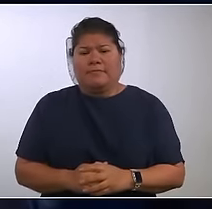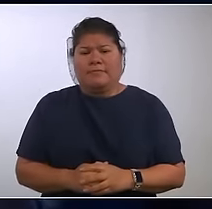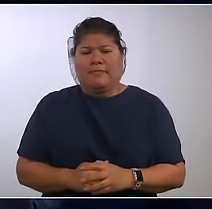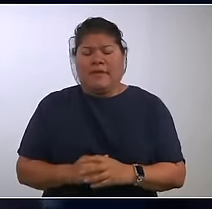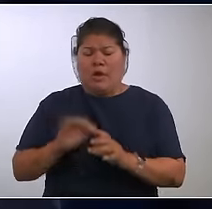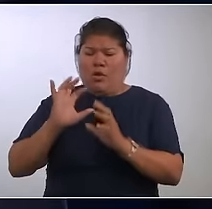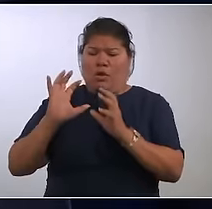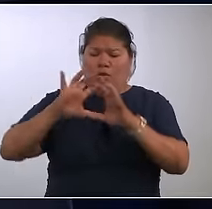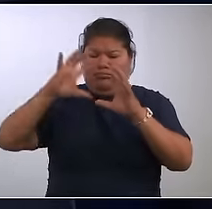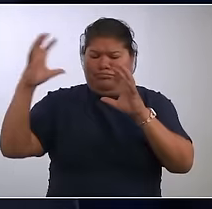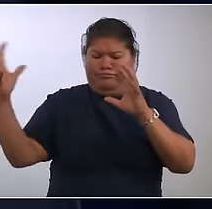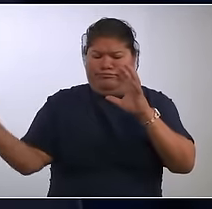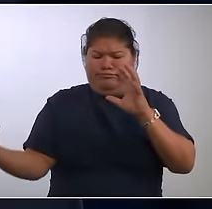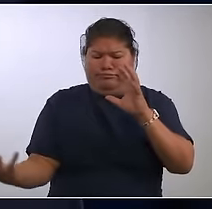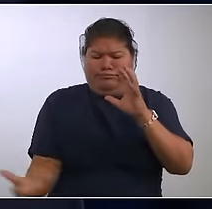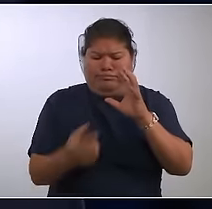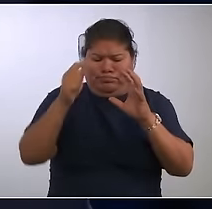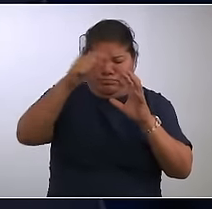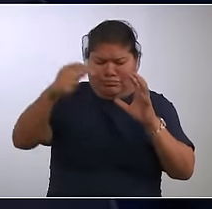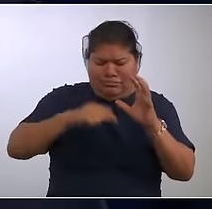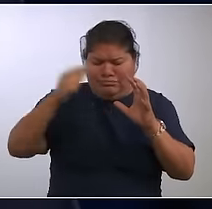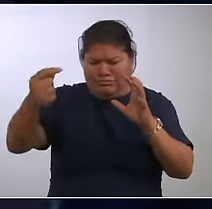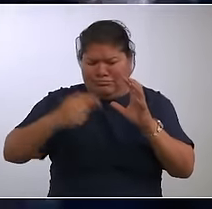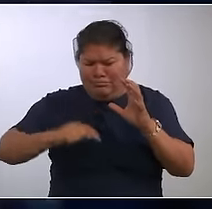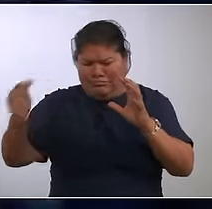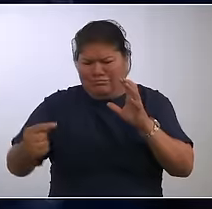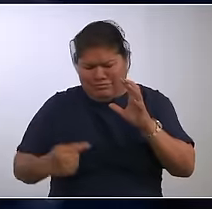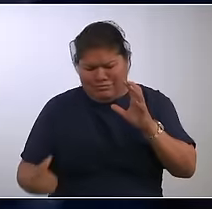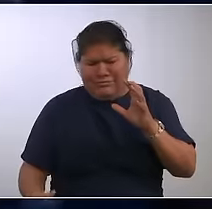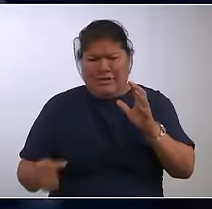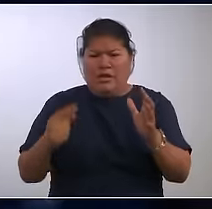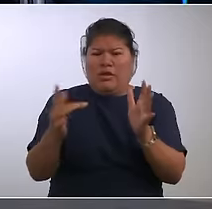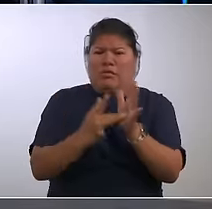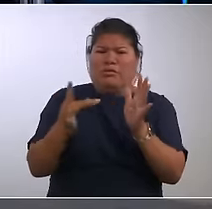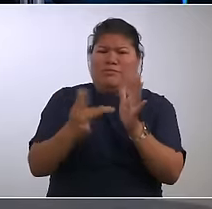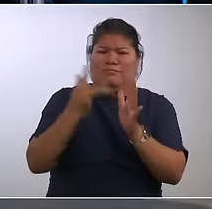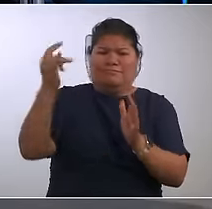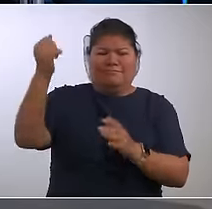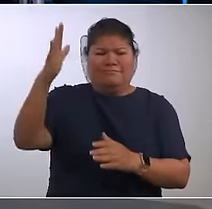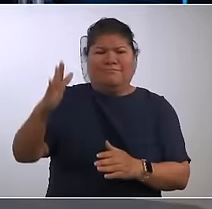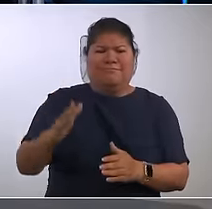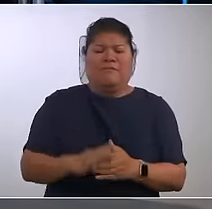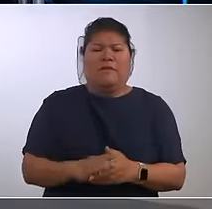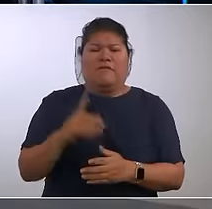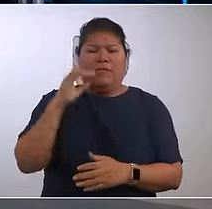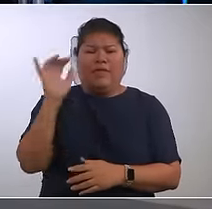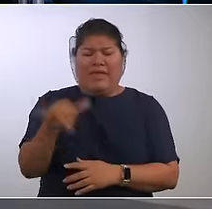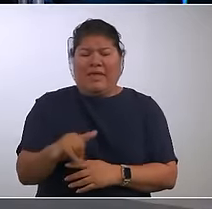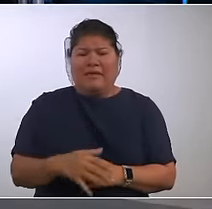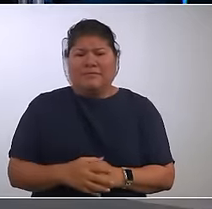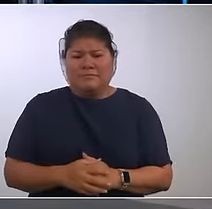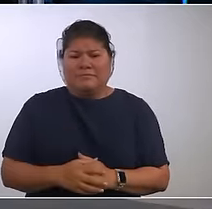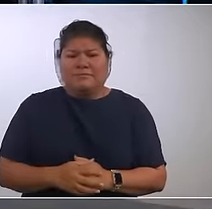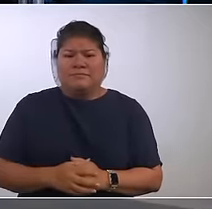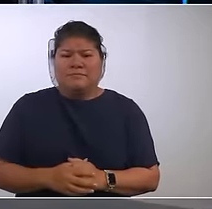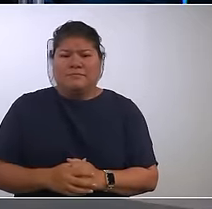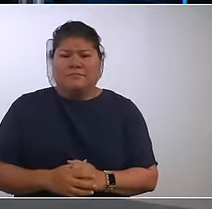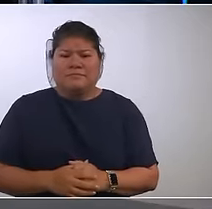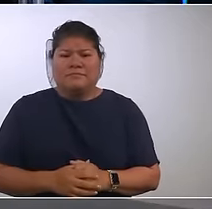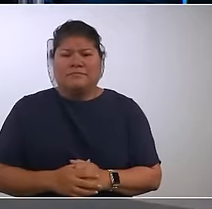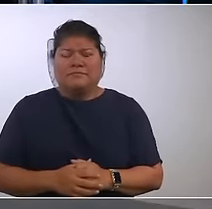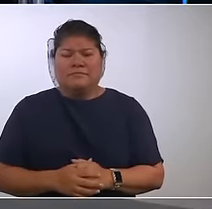Spirit. Alrededor del mundo. Around the world. Alguien de gloria a Dios. Somebody give glory to God. Por esto. For that.